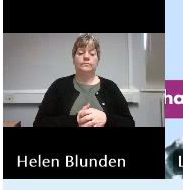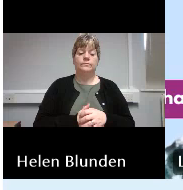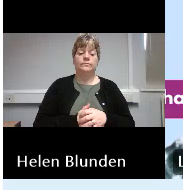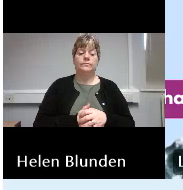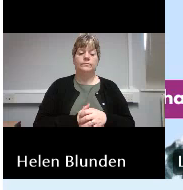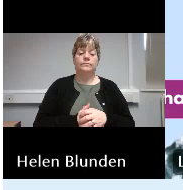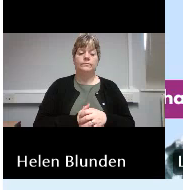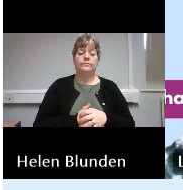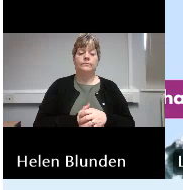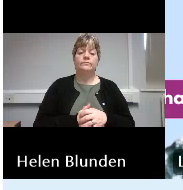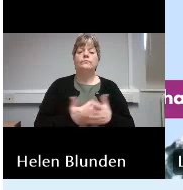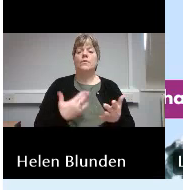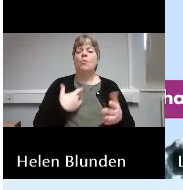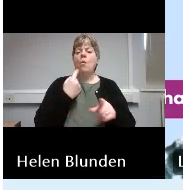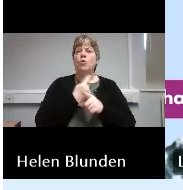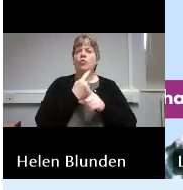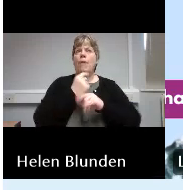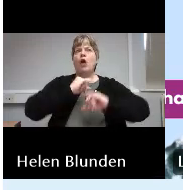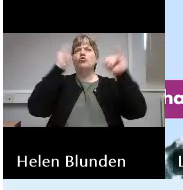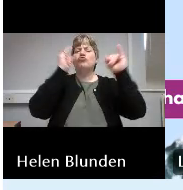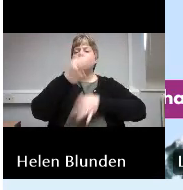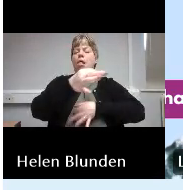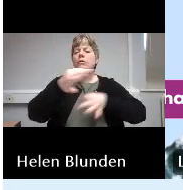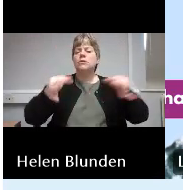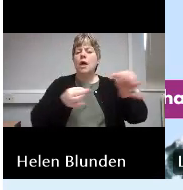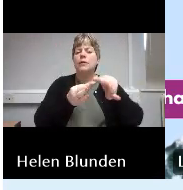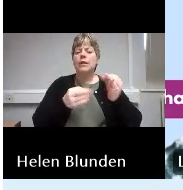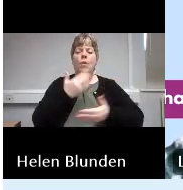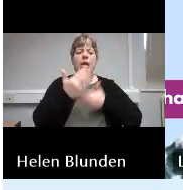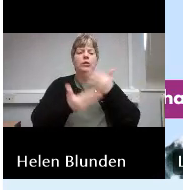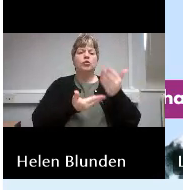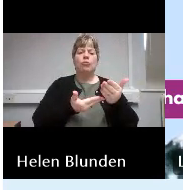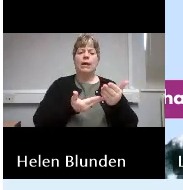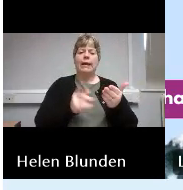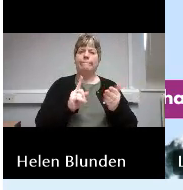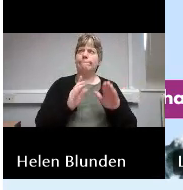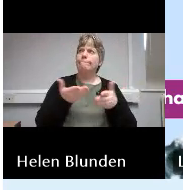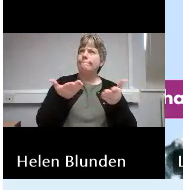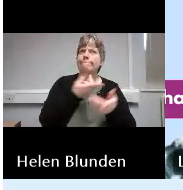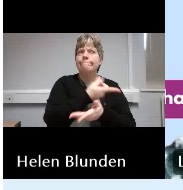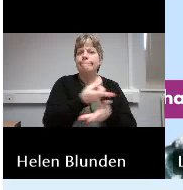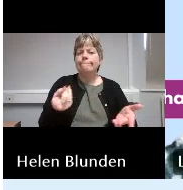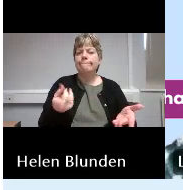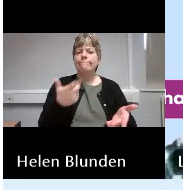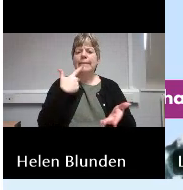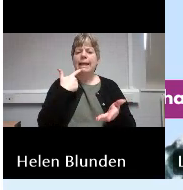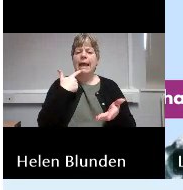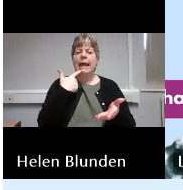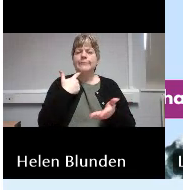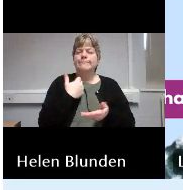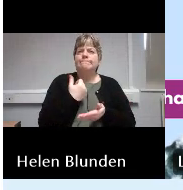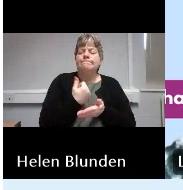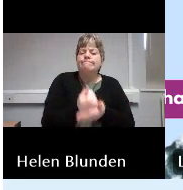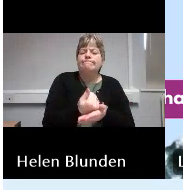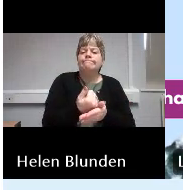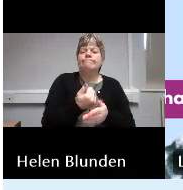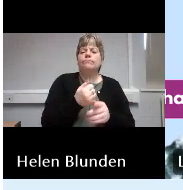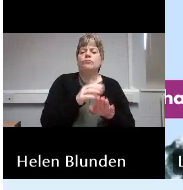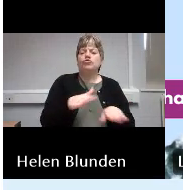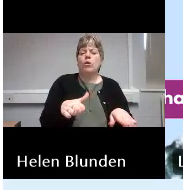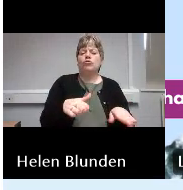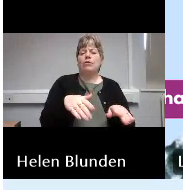So when we're talking about crisis alternatives, we're describing the offers which might hold and support children and young people in the